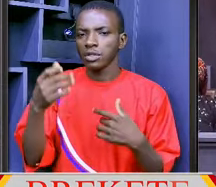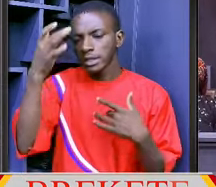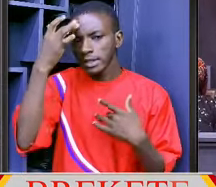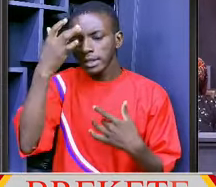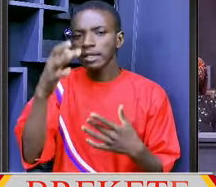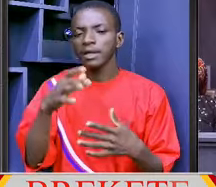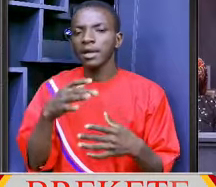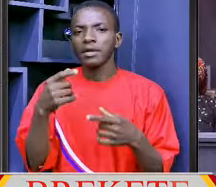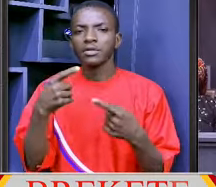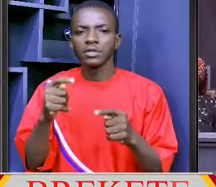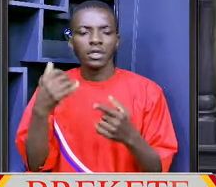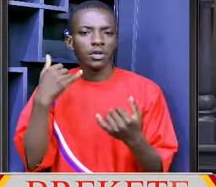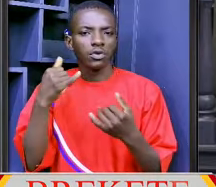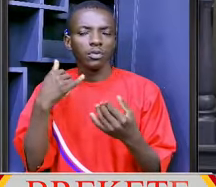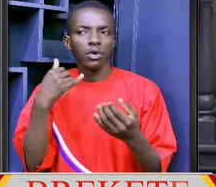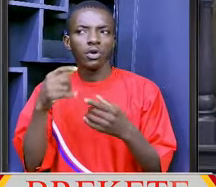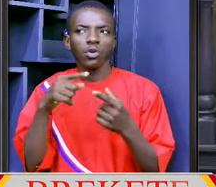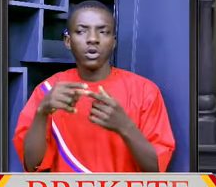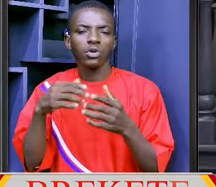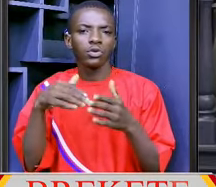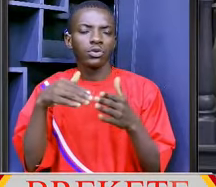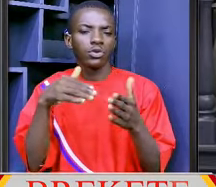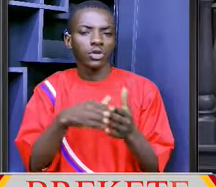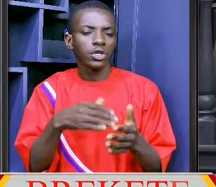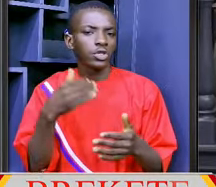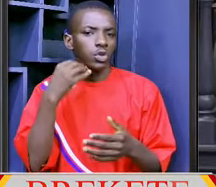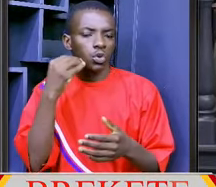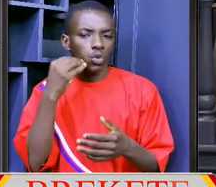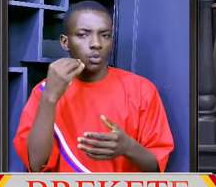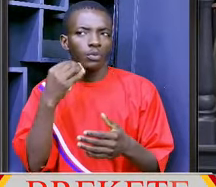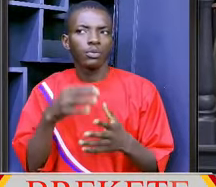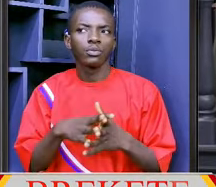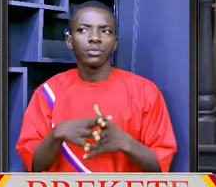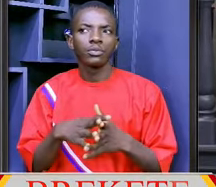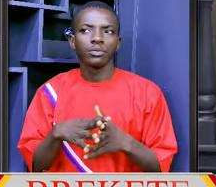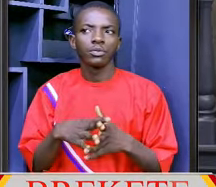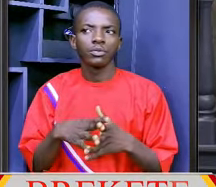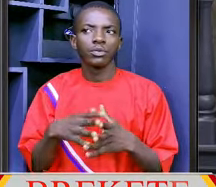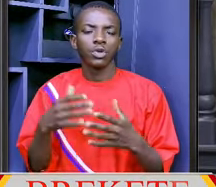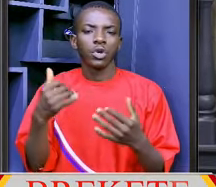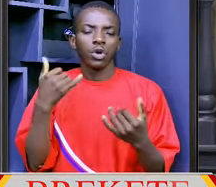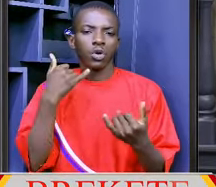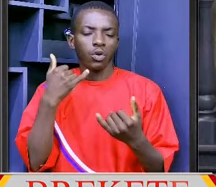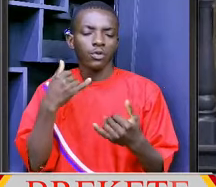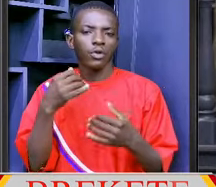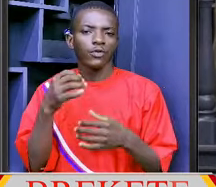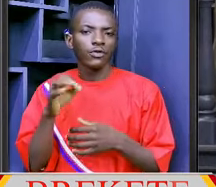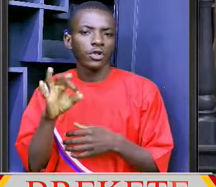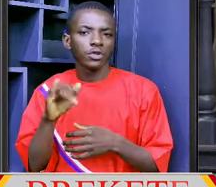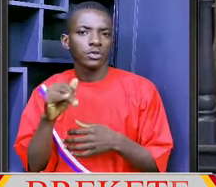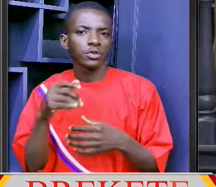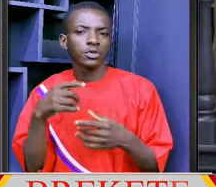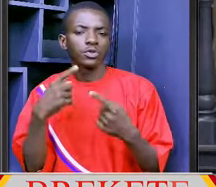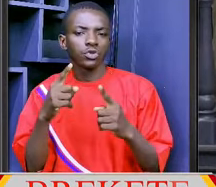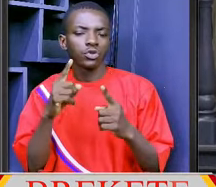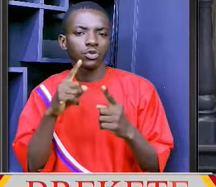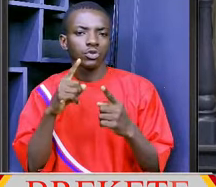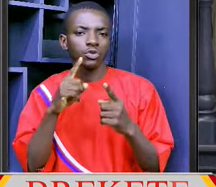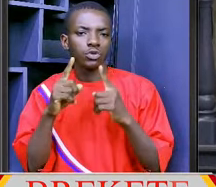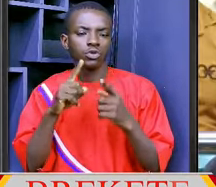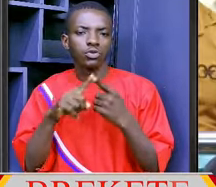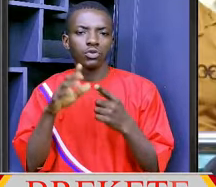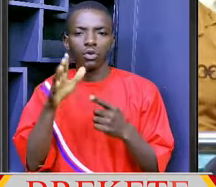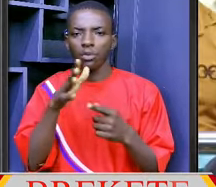trying her number. I couldn't get her. Please, when you reach house, she's standing here. Call me or flash me. Let me talk to your mother.